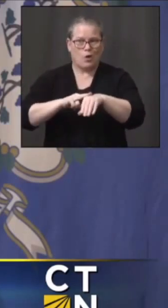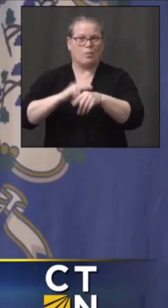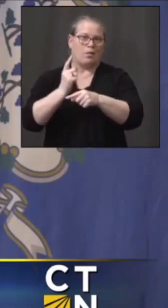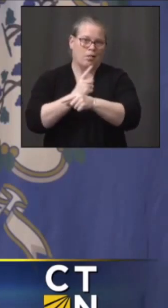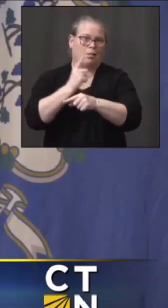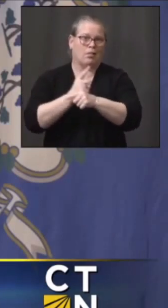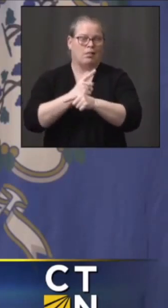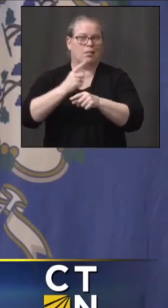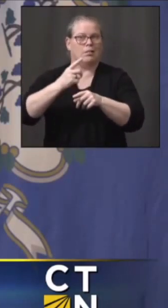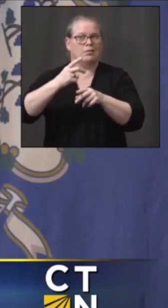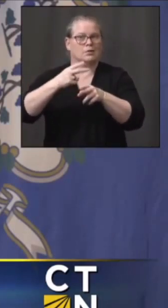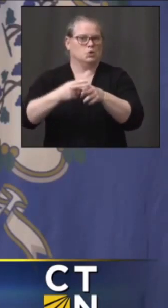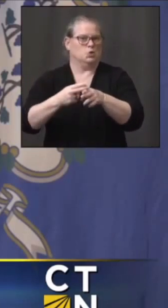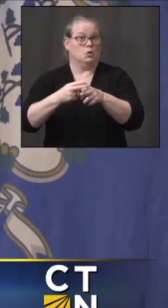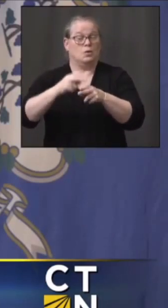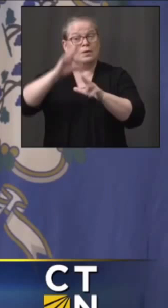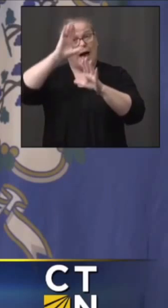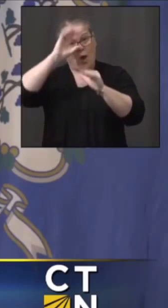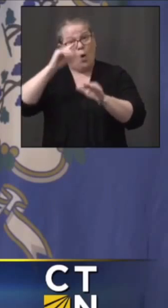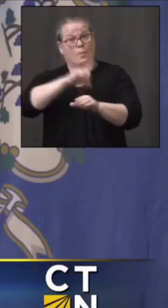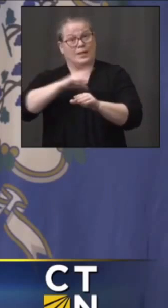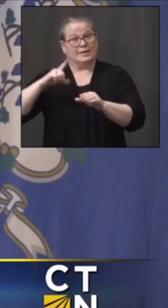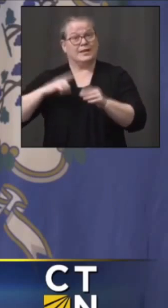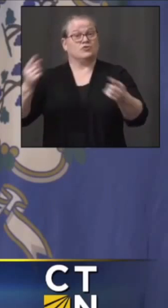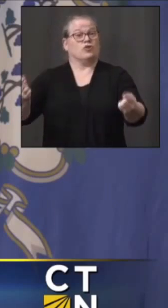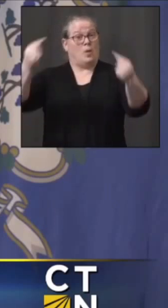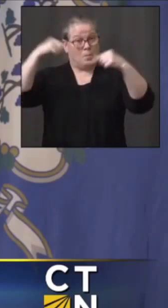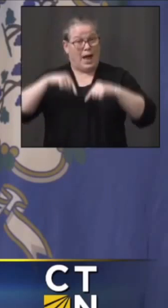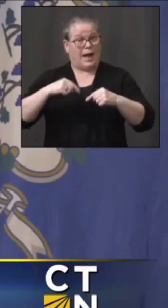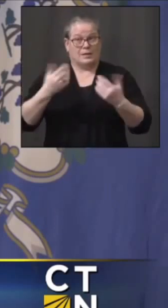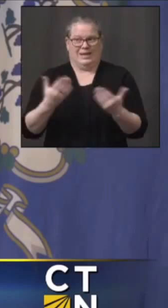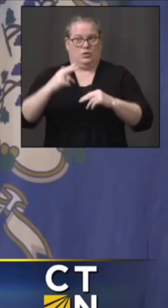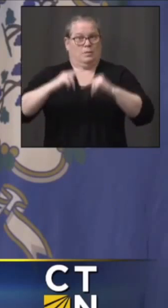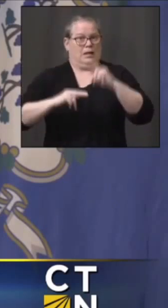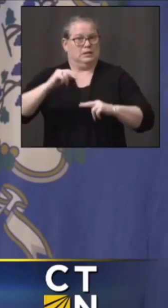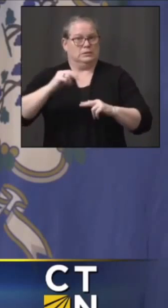the building relatively soon. So I think it's too early to say.